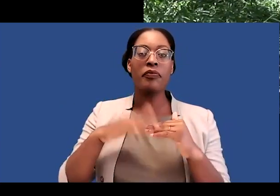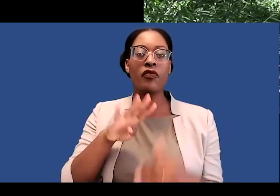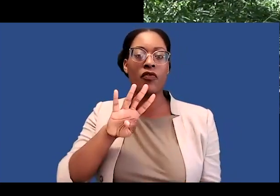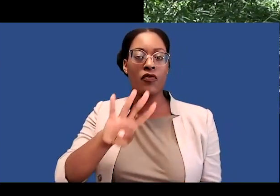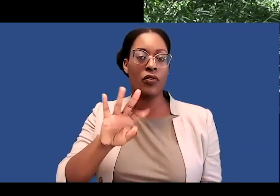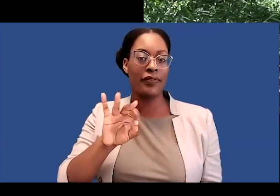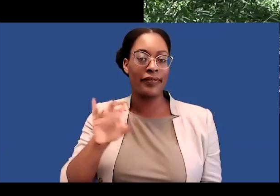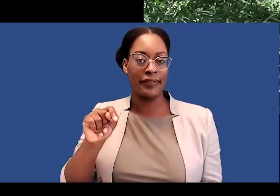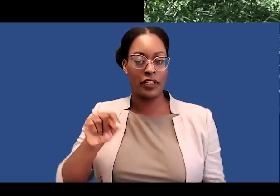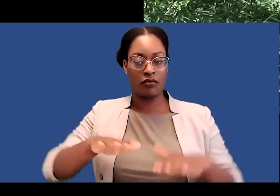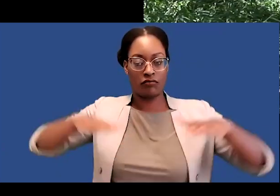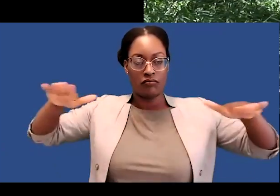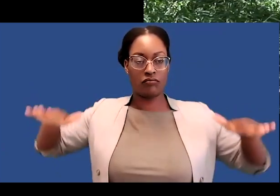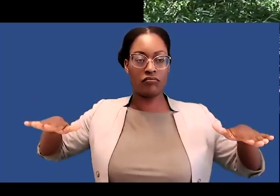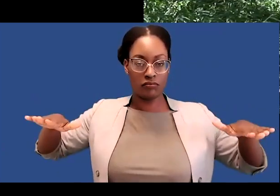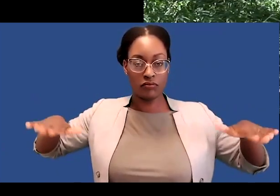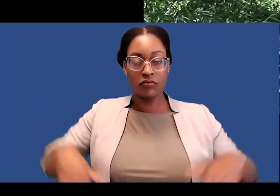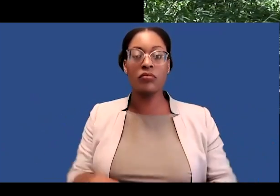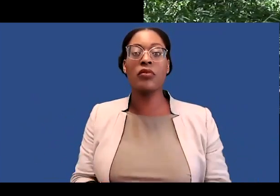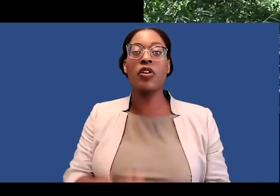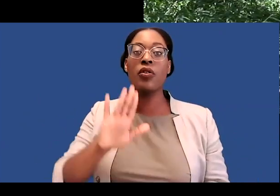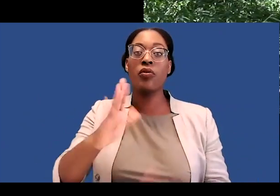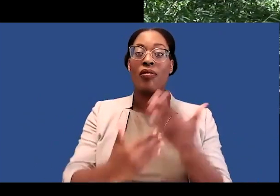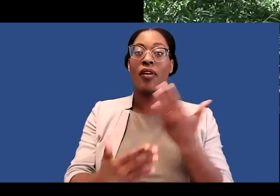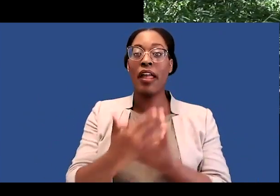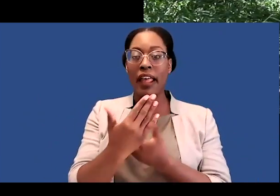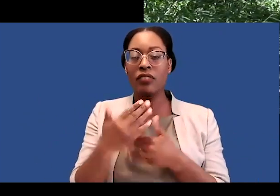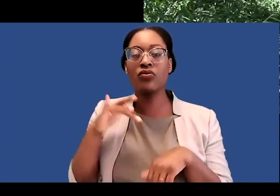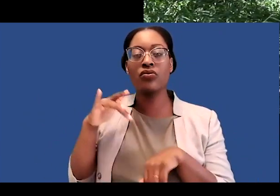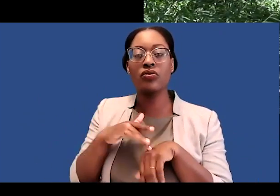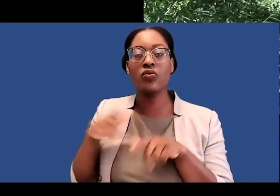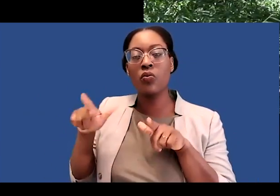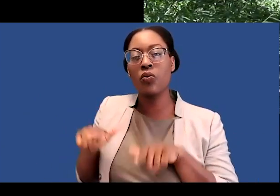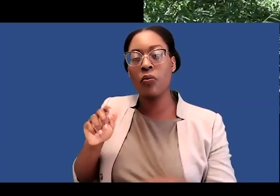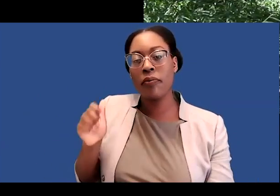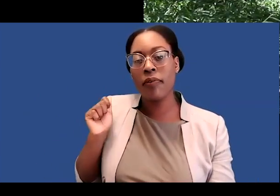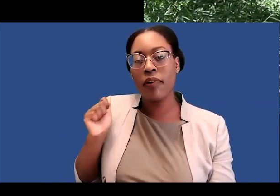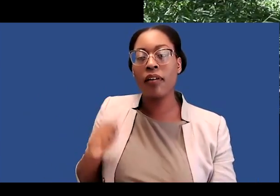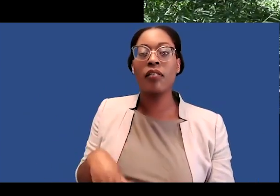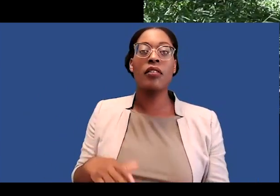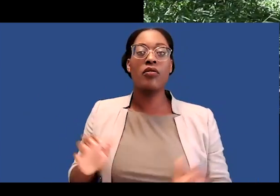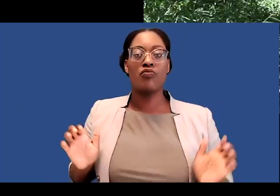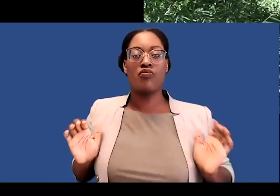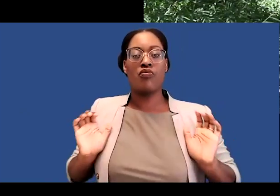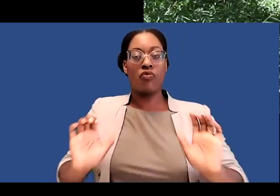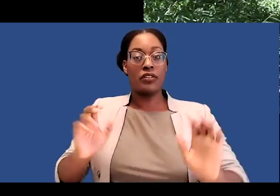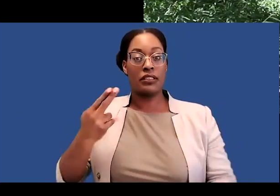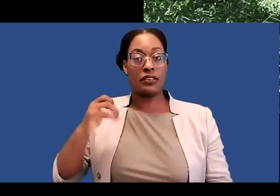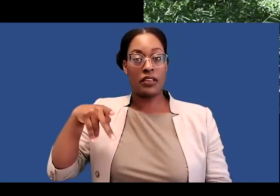We're going to bring the hands onto the low back or out onto the hips. Press the hips forward. Lift